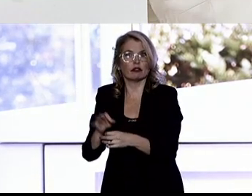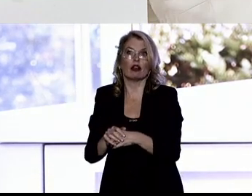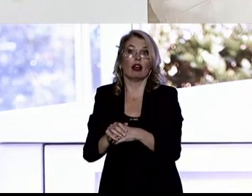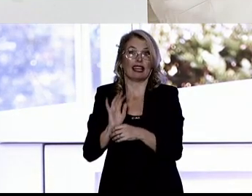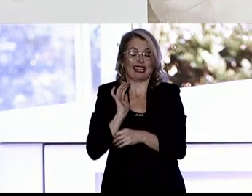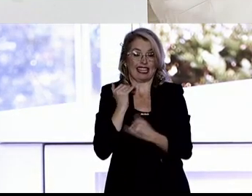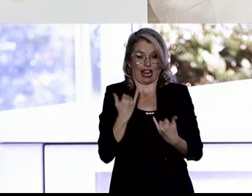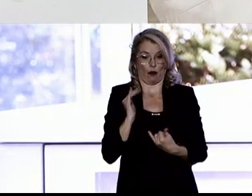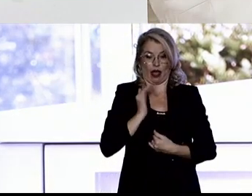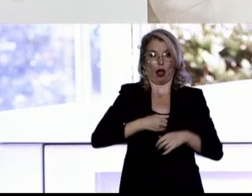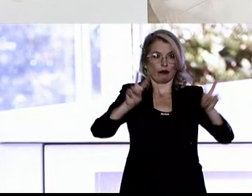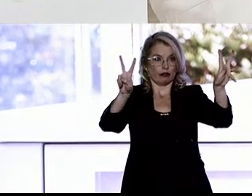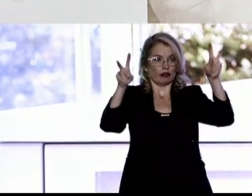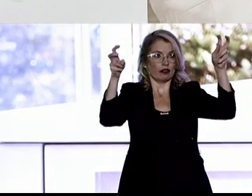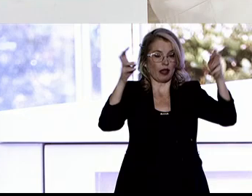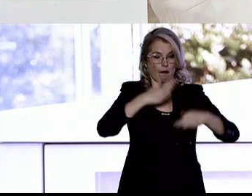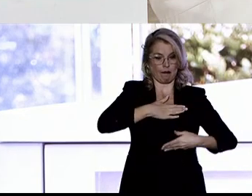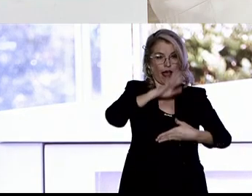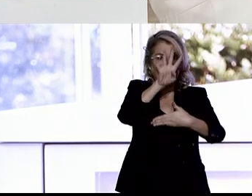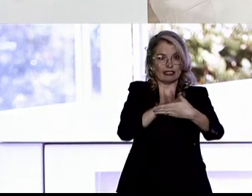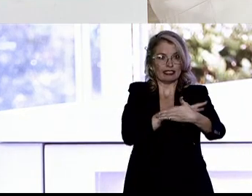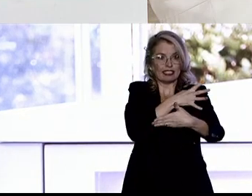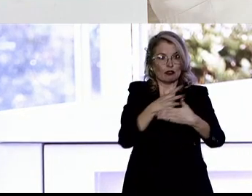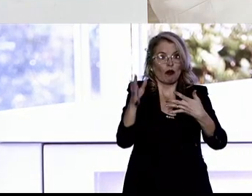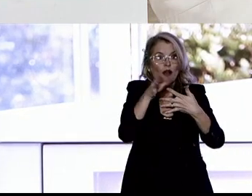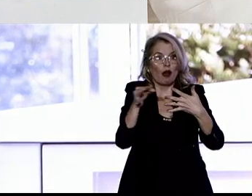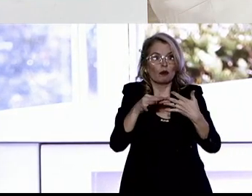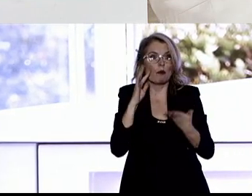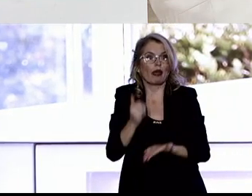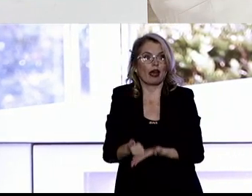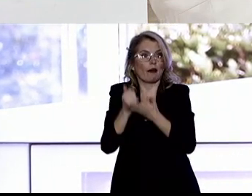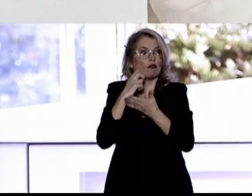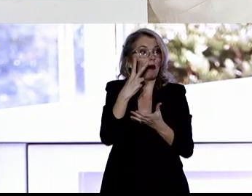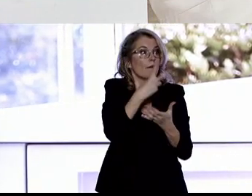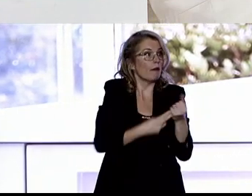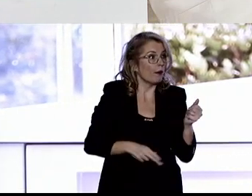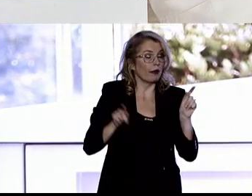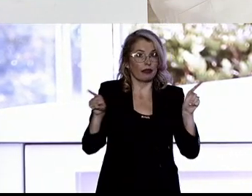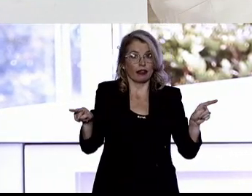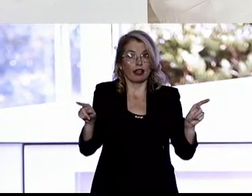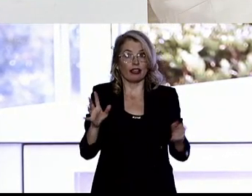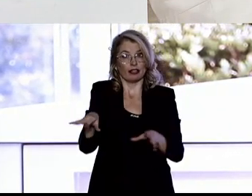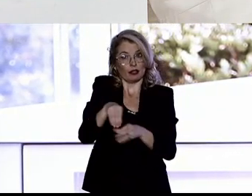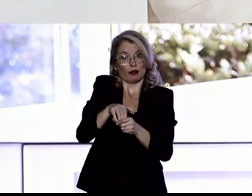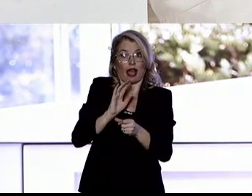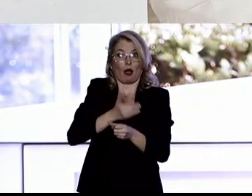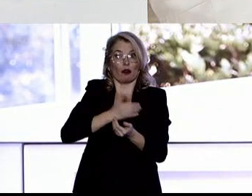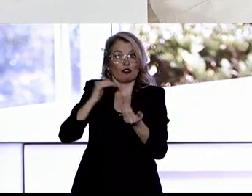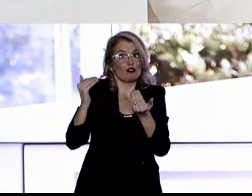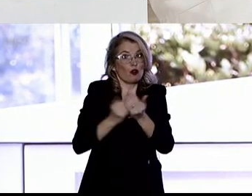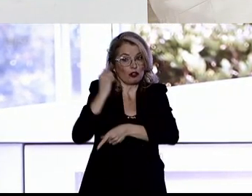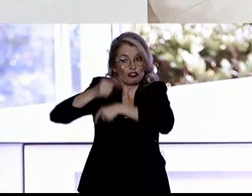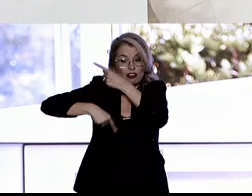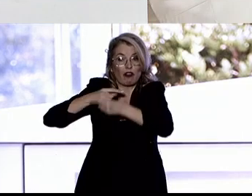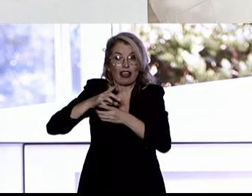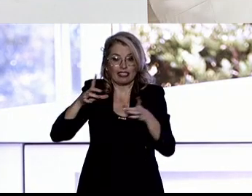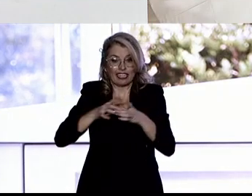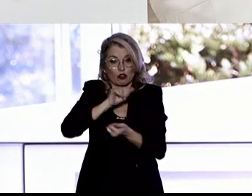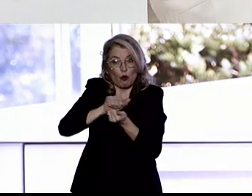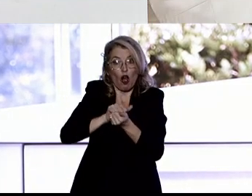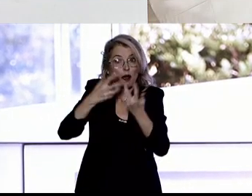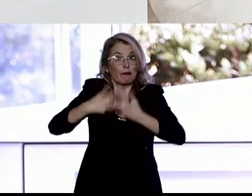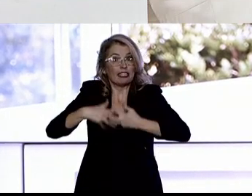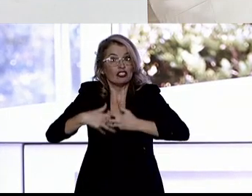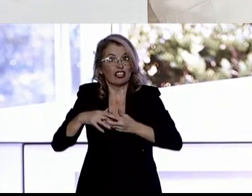our new My Schedule feature can help on both counts. Included on our new generation of dishwashers,